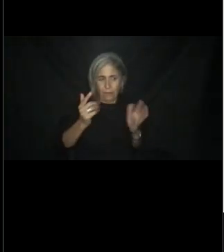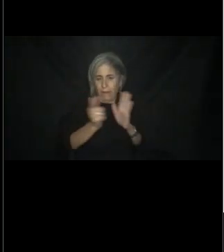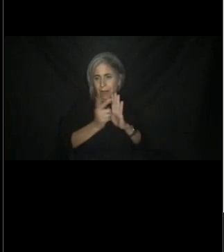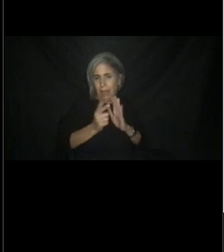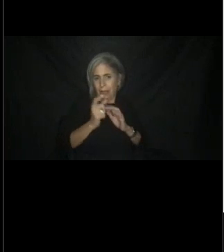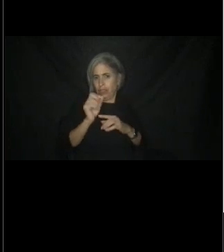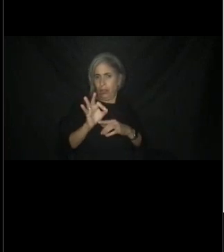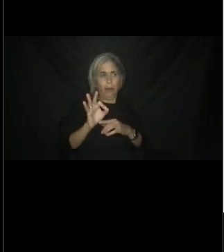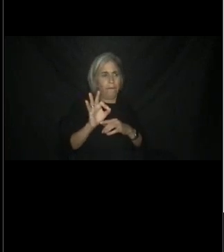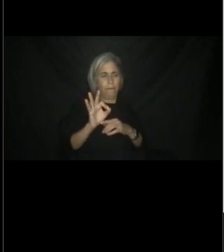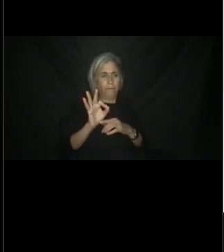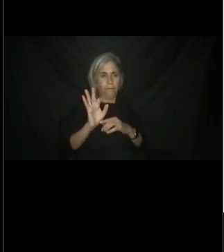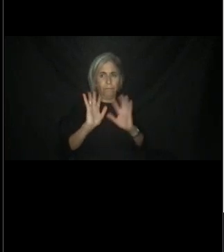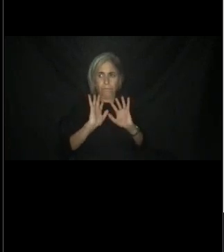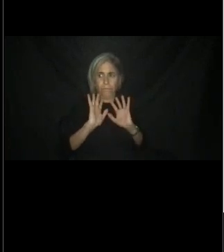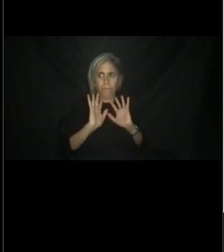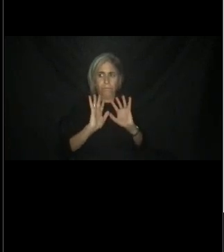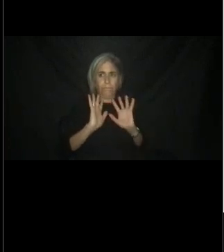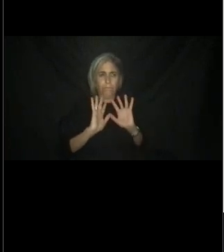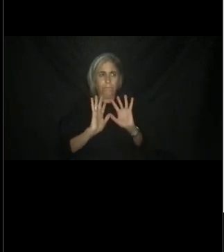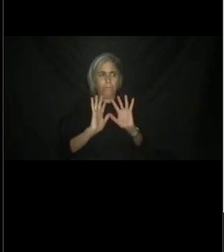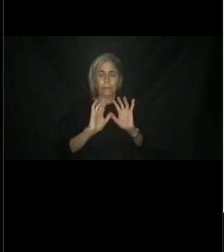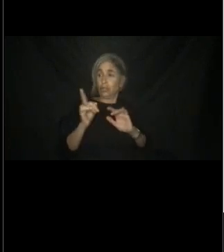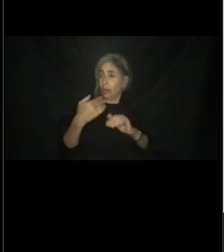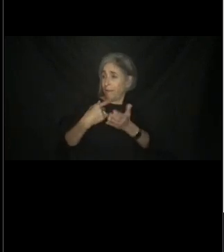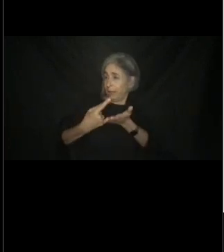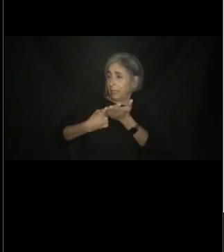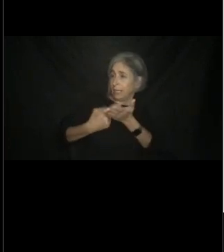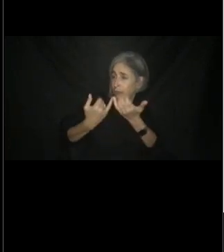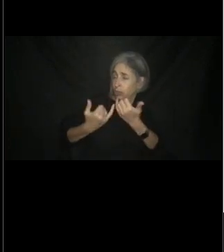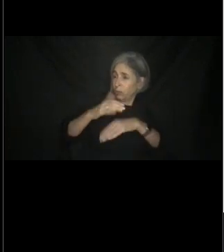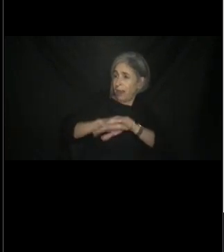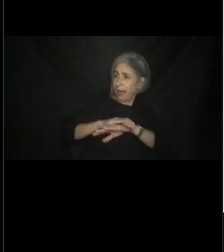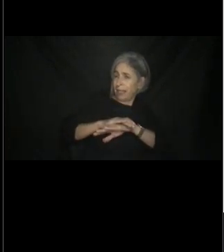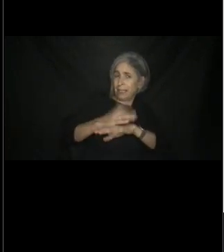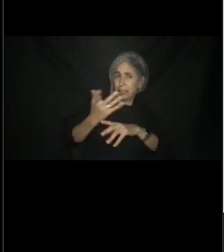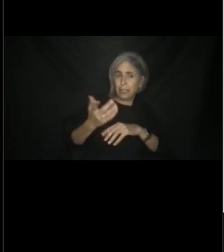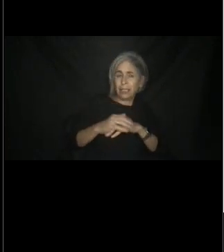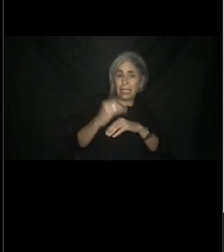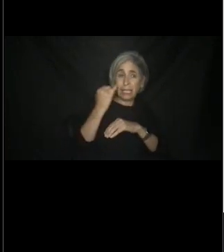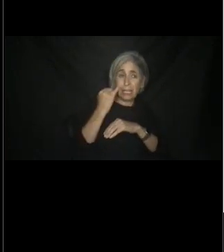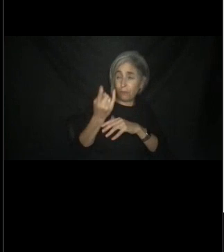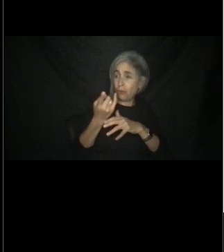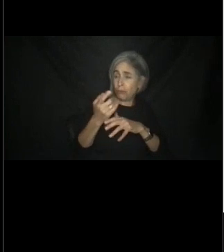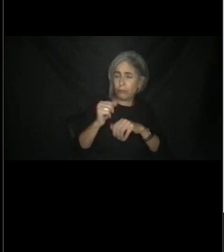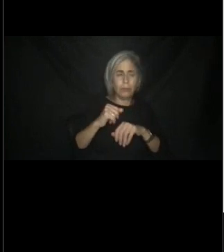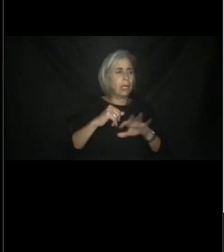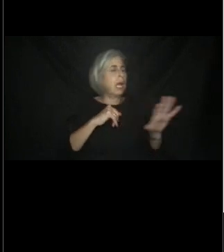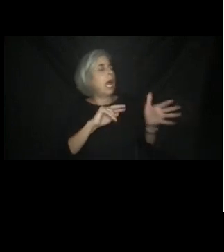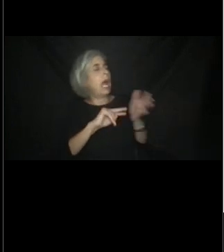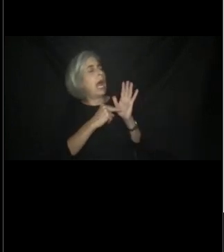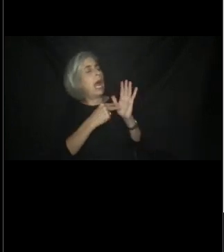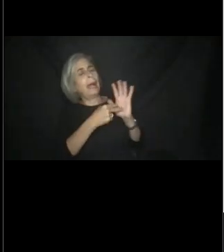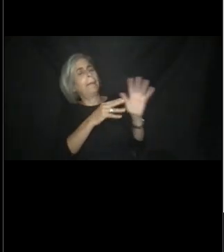of, you know. You're having a discussion this evening. You're free Right. to, if you can have. I meant